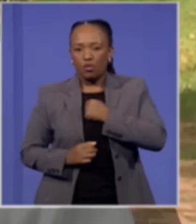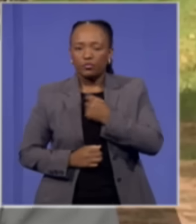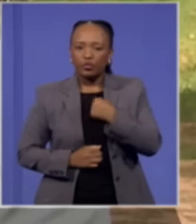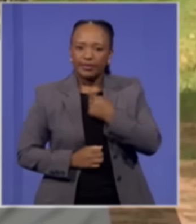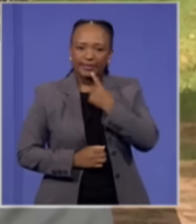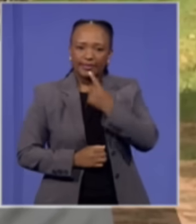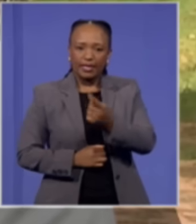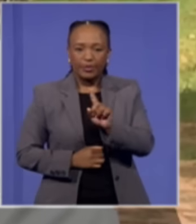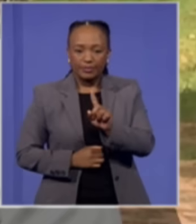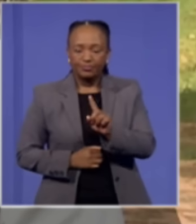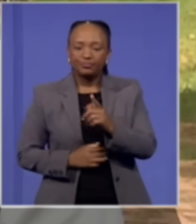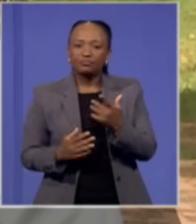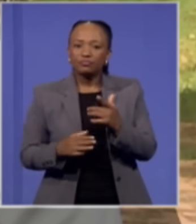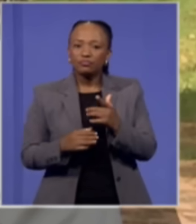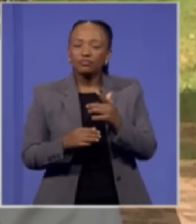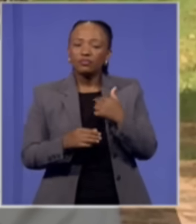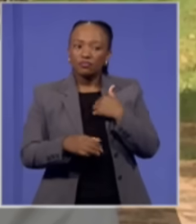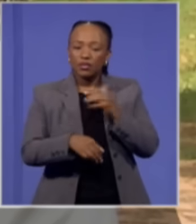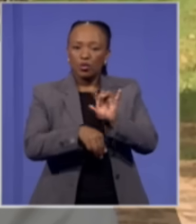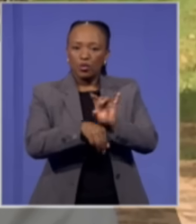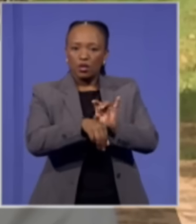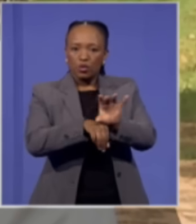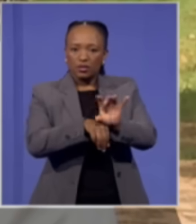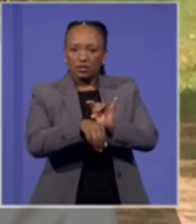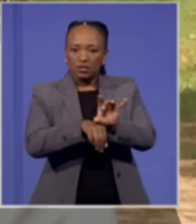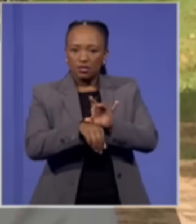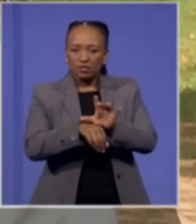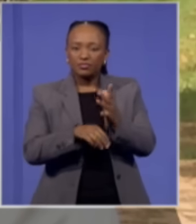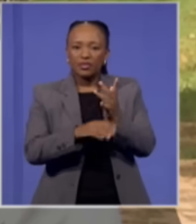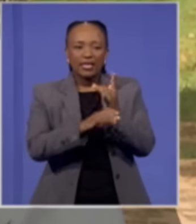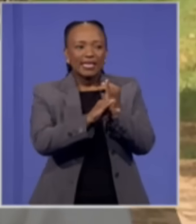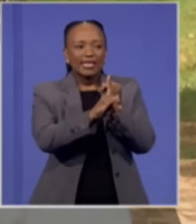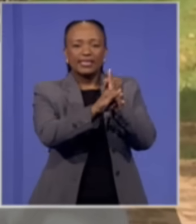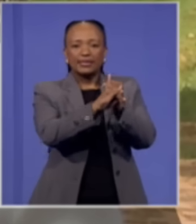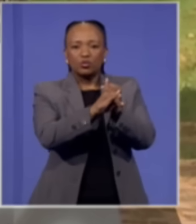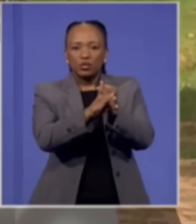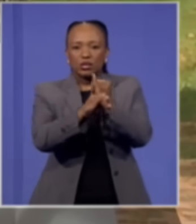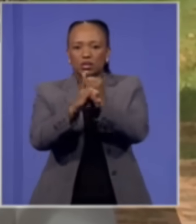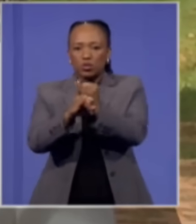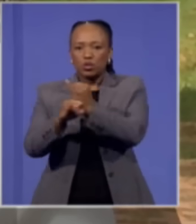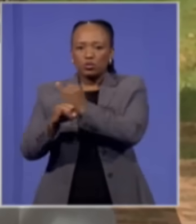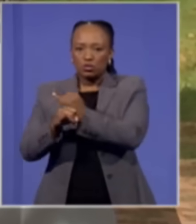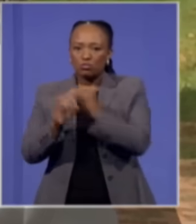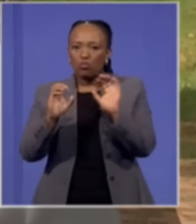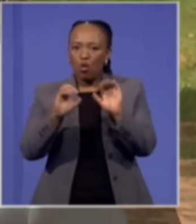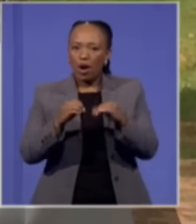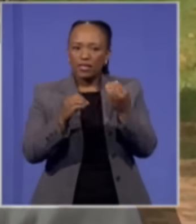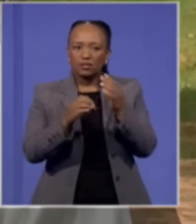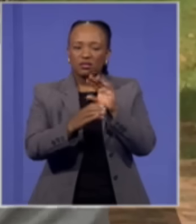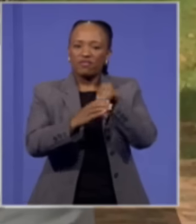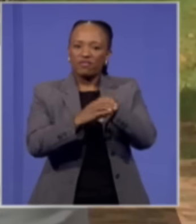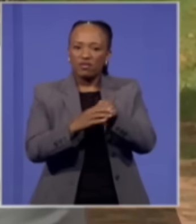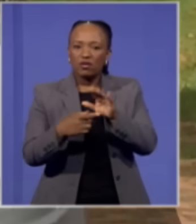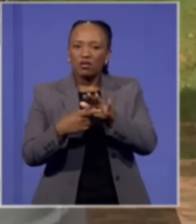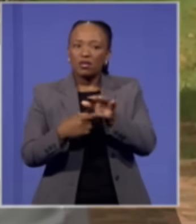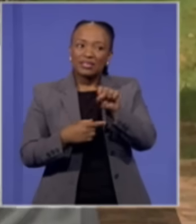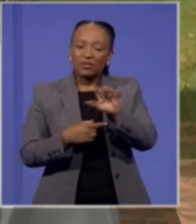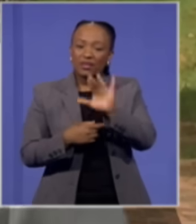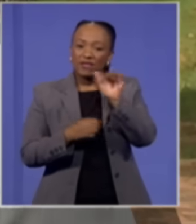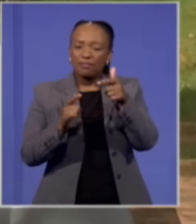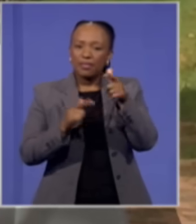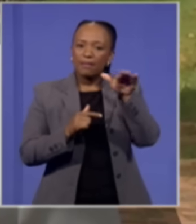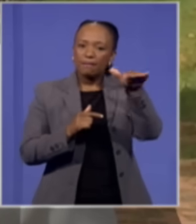to consult with the relevant institution, whether it's the Reserve Bank, whether it's National